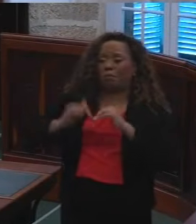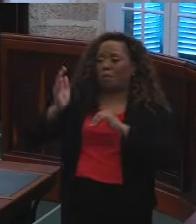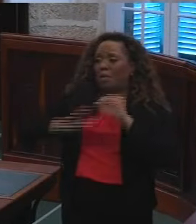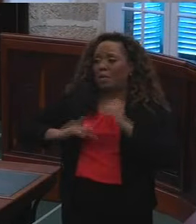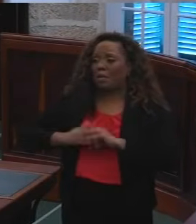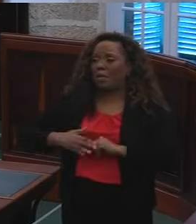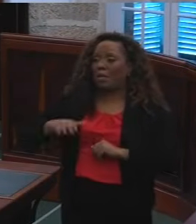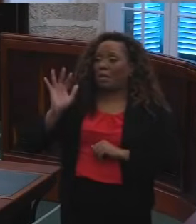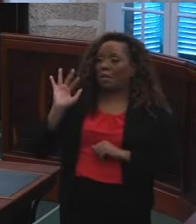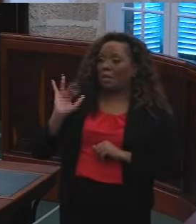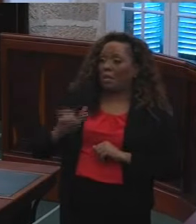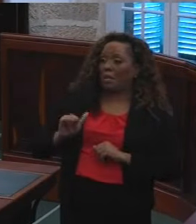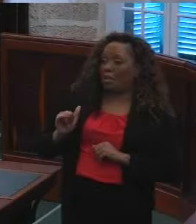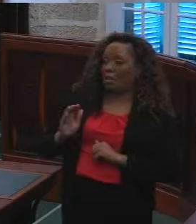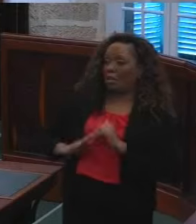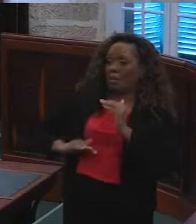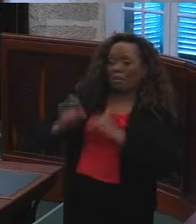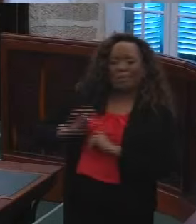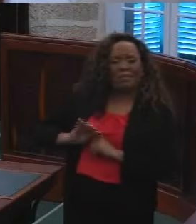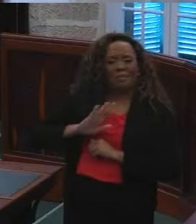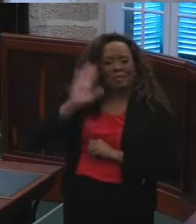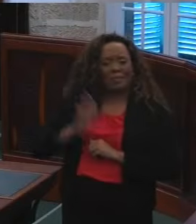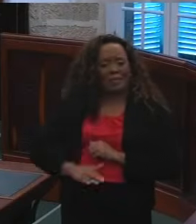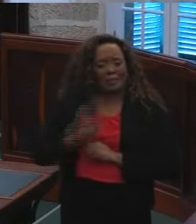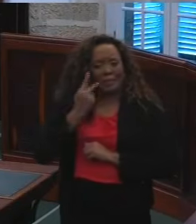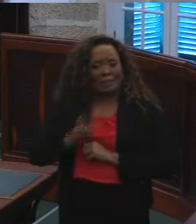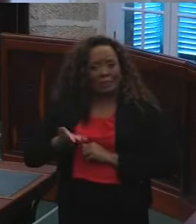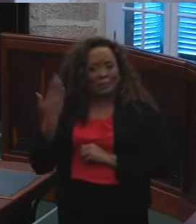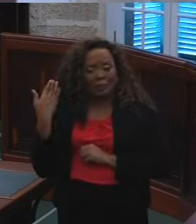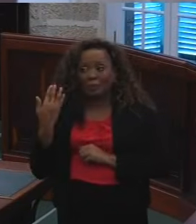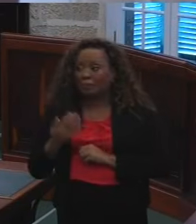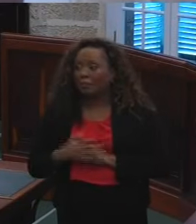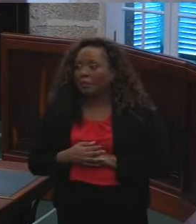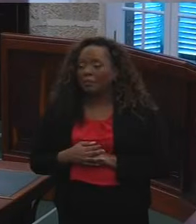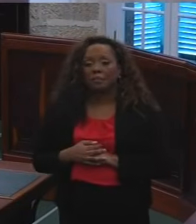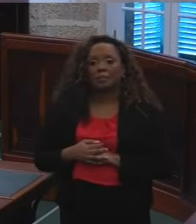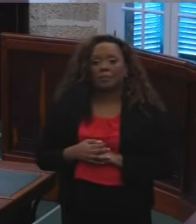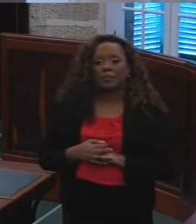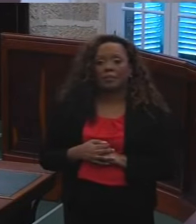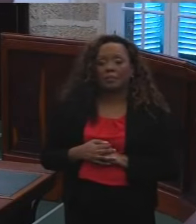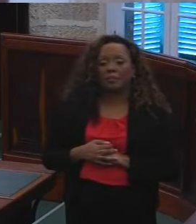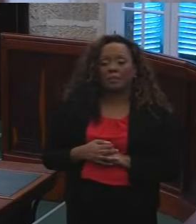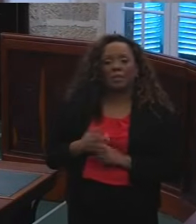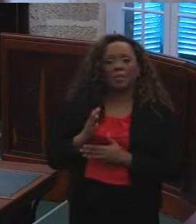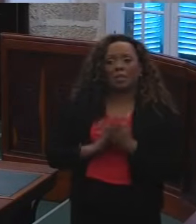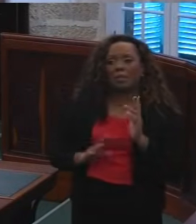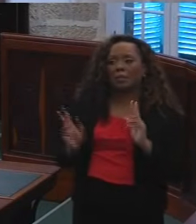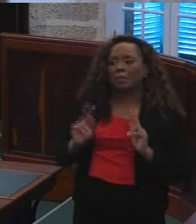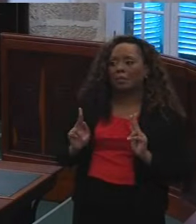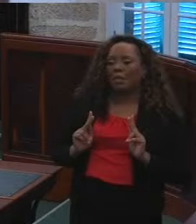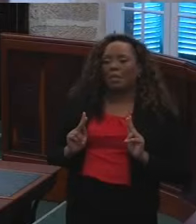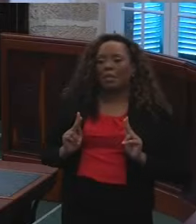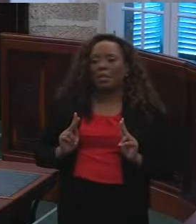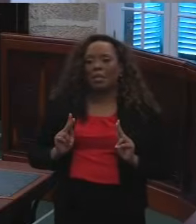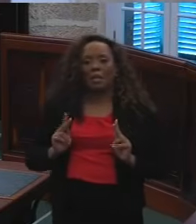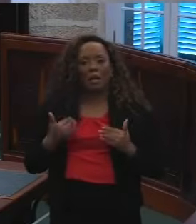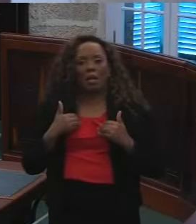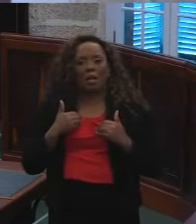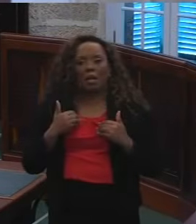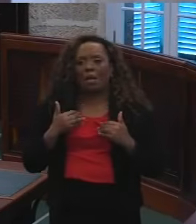A facility like never before, where we are looking at persons with dementia. There's a special center for